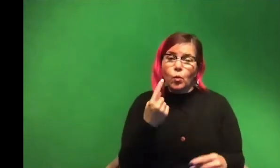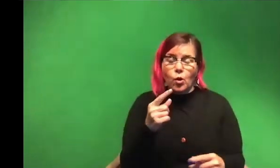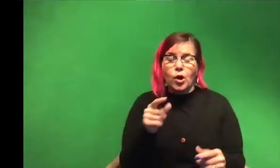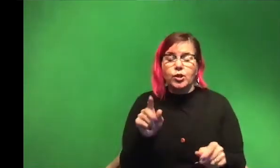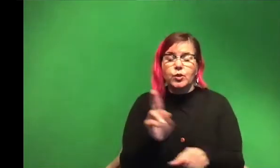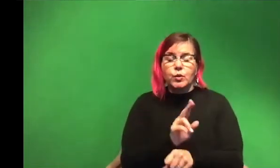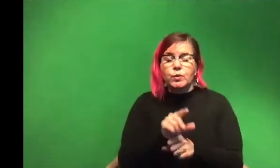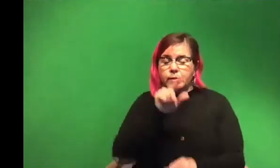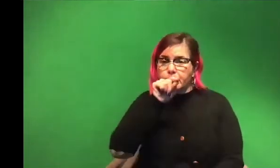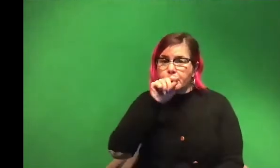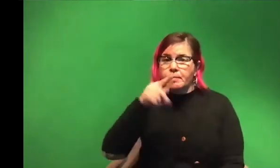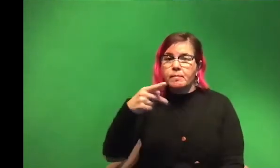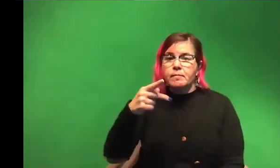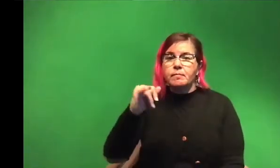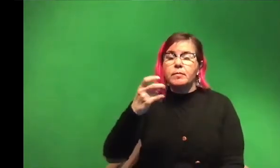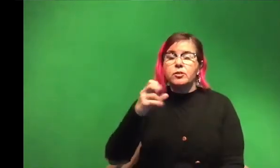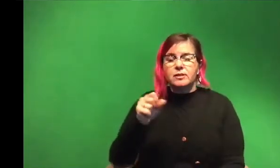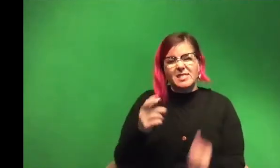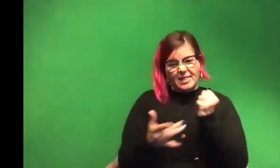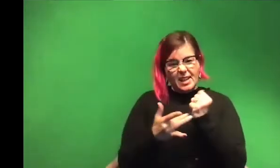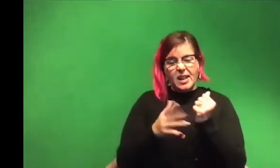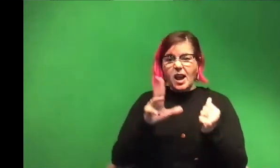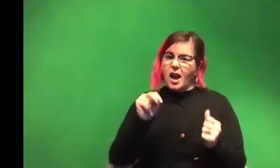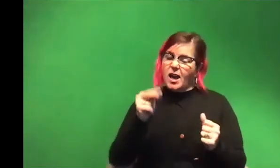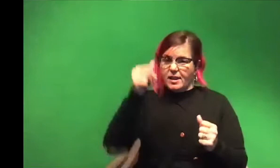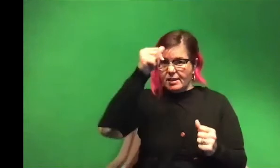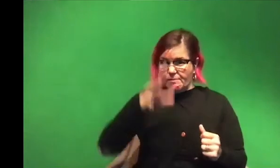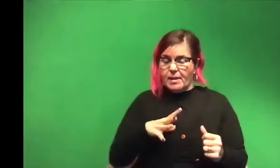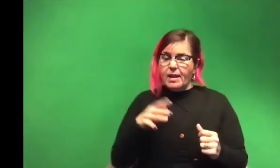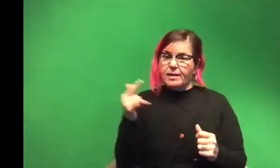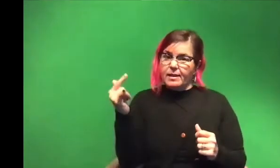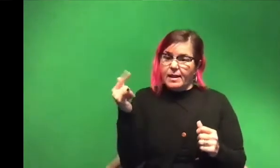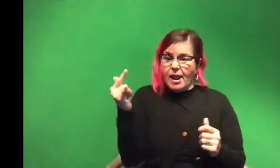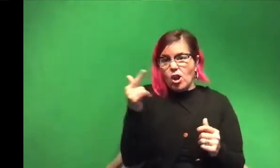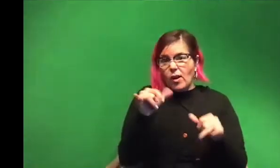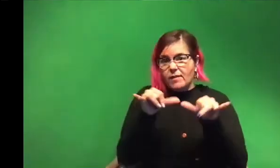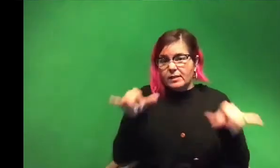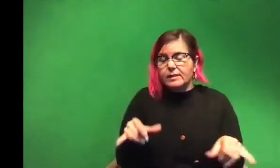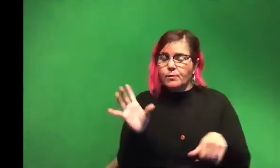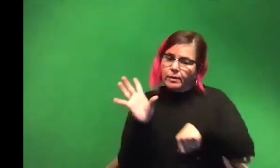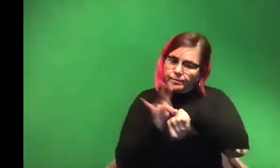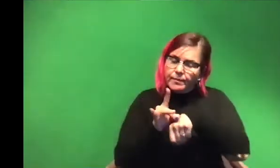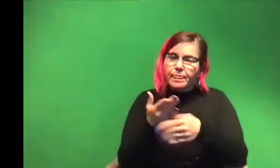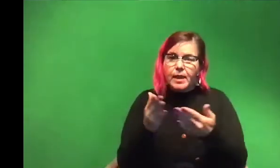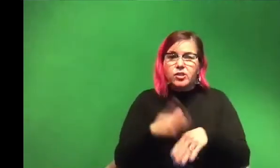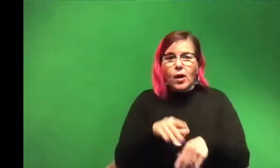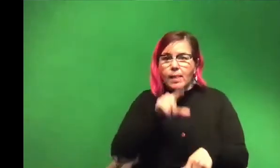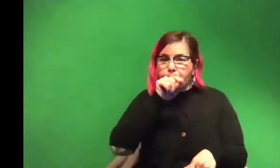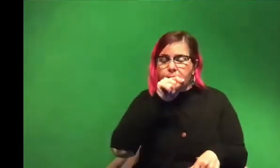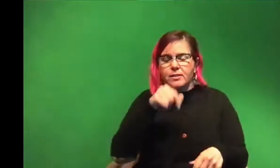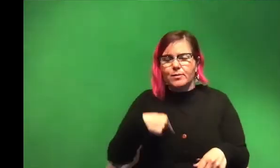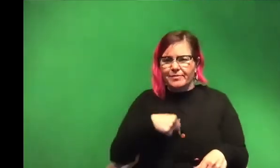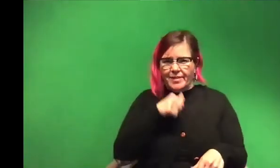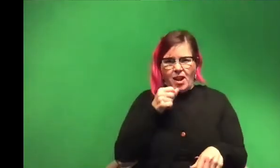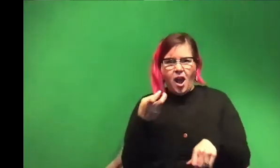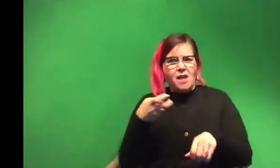and technically that's an unmanned aircraft system because we affixed stuff to the pigeon and then, we weren't on the pigeon when it flew over But